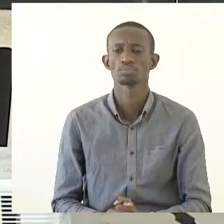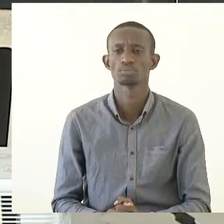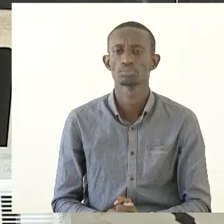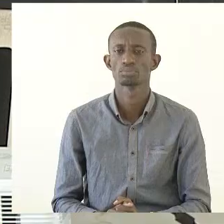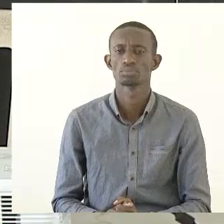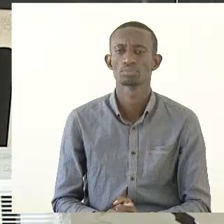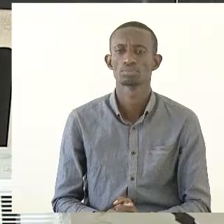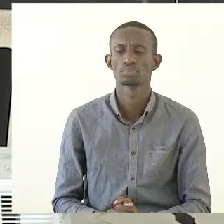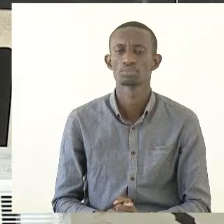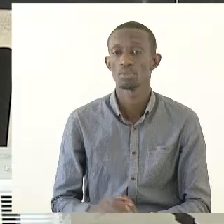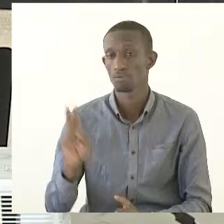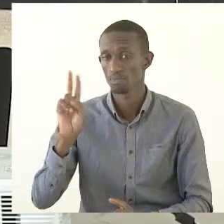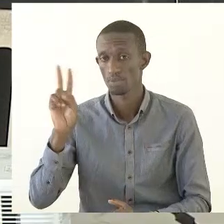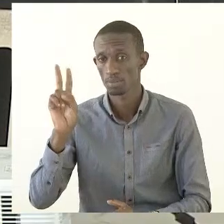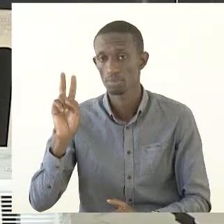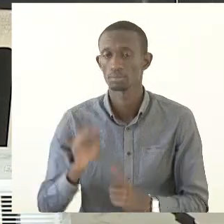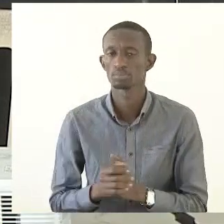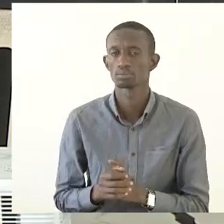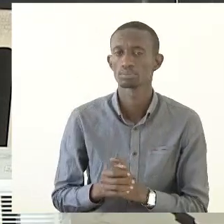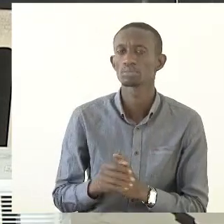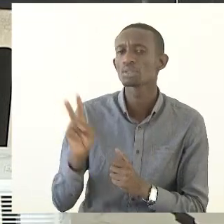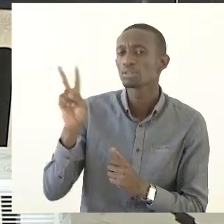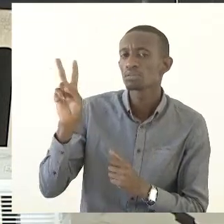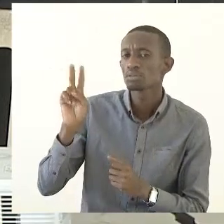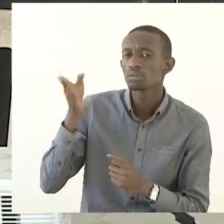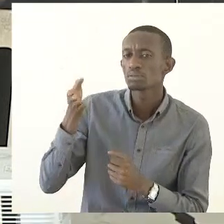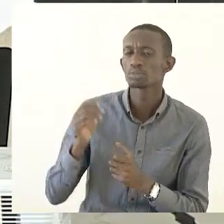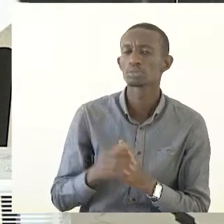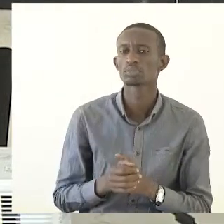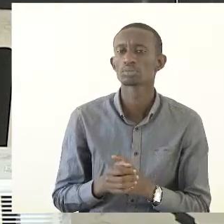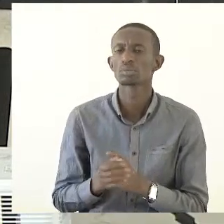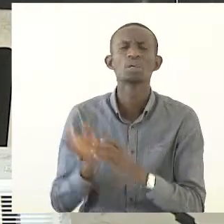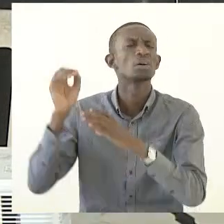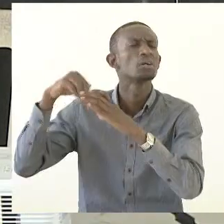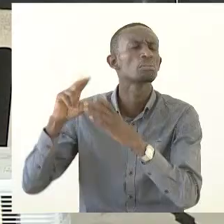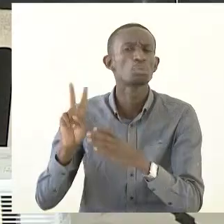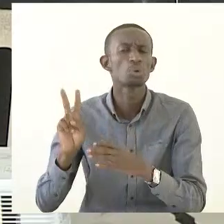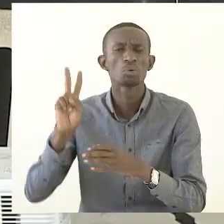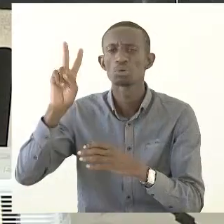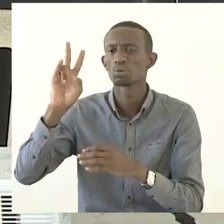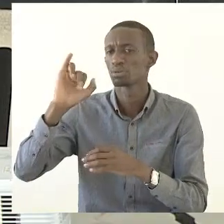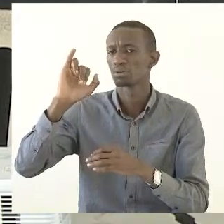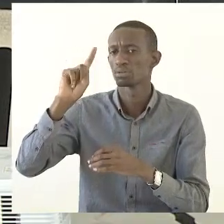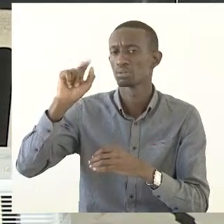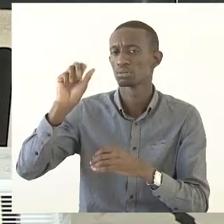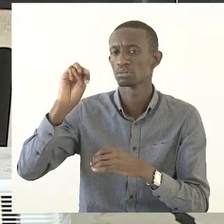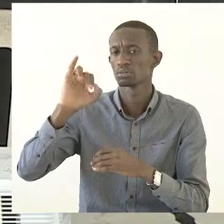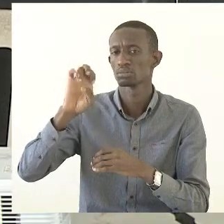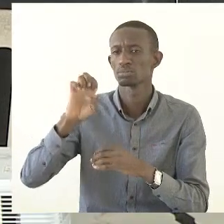food contains vitamins, which is concerning about examples of vitamins. We